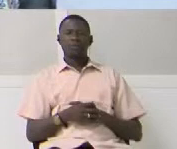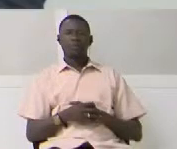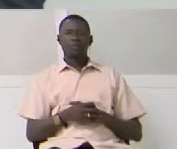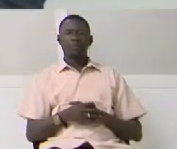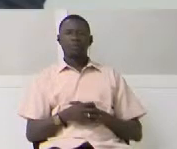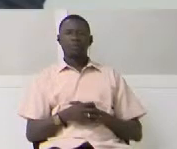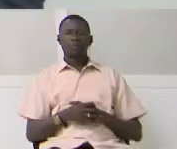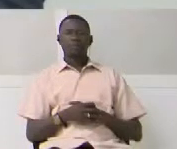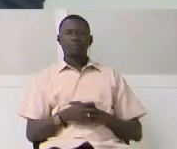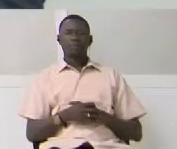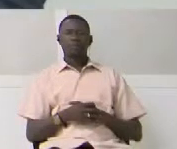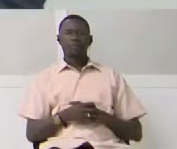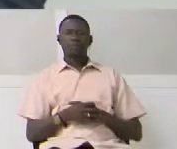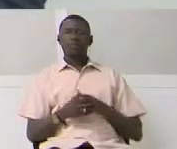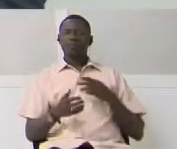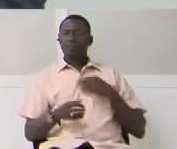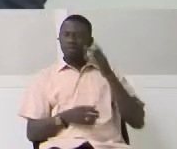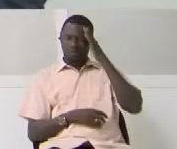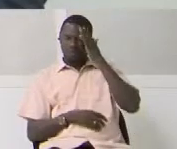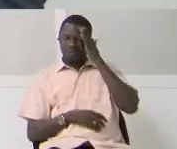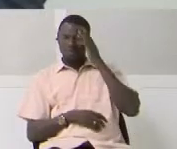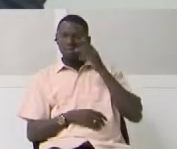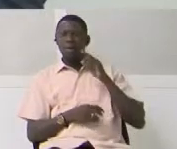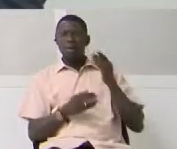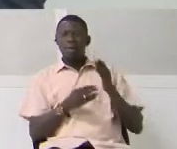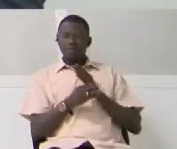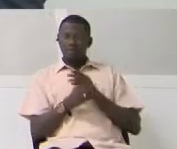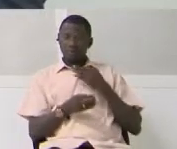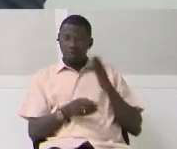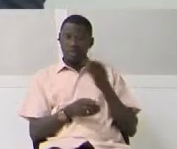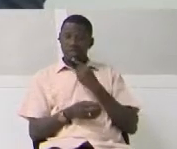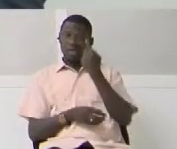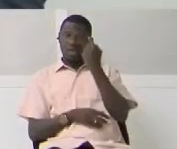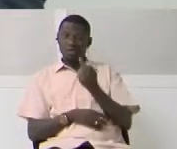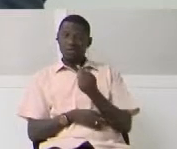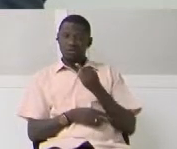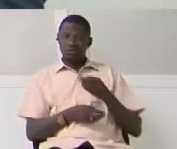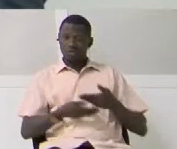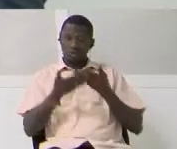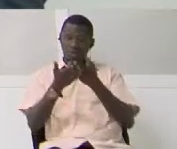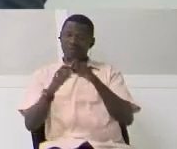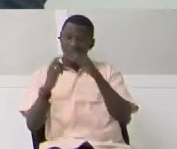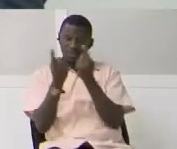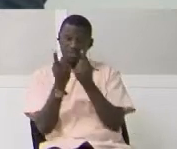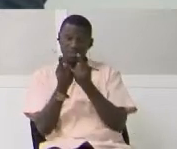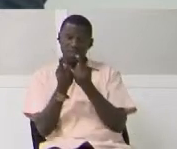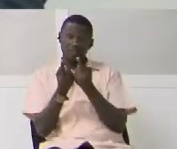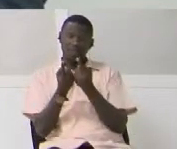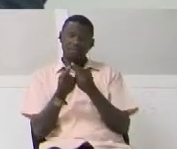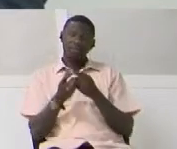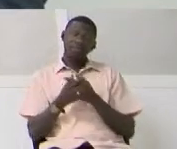know, settled. So I said before going there alone to hand over the evidence. But